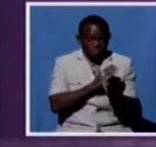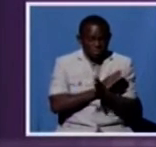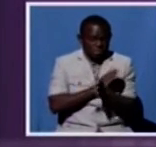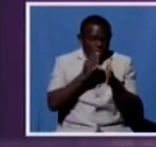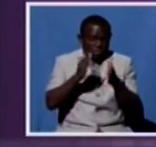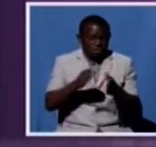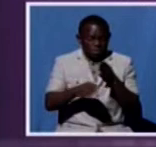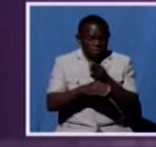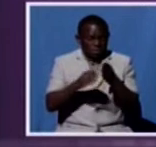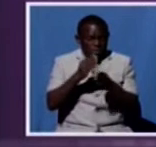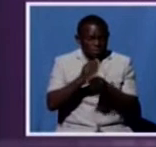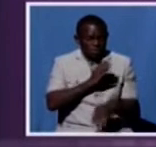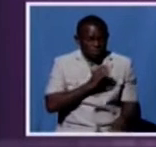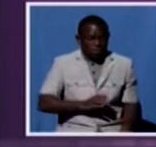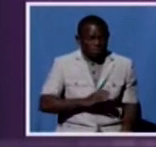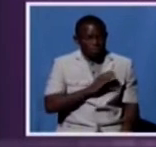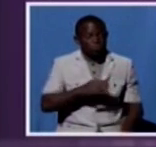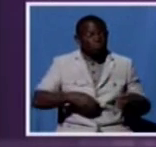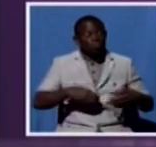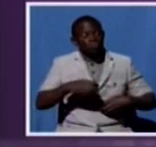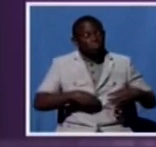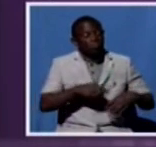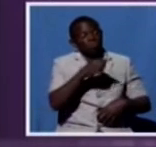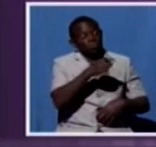feel foreign companies are getting a huge chunk.